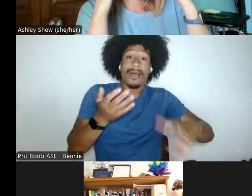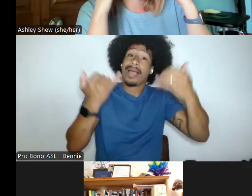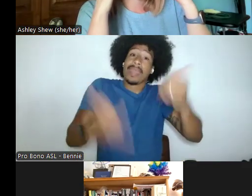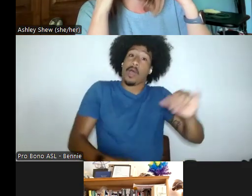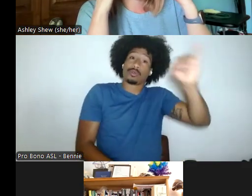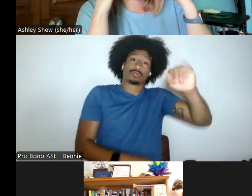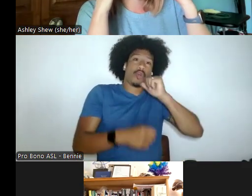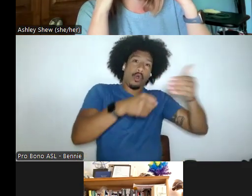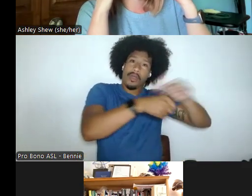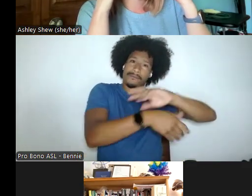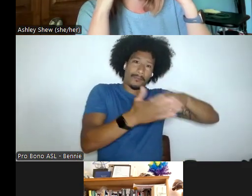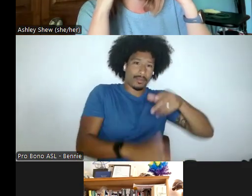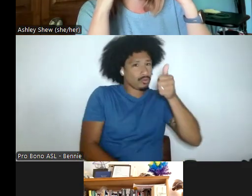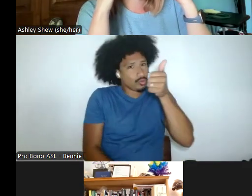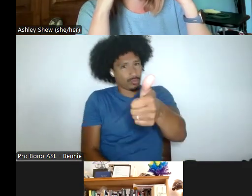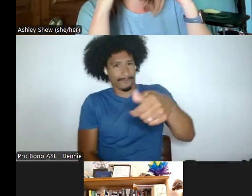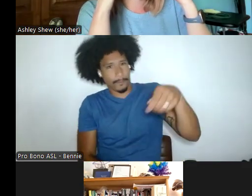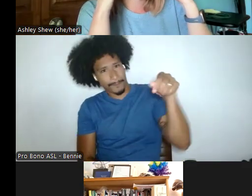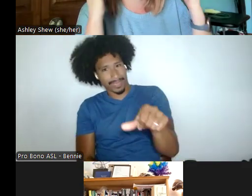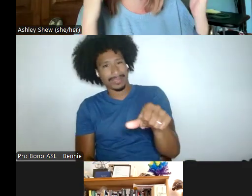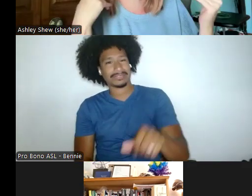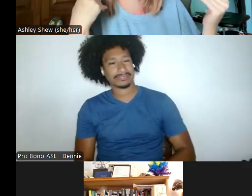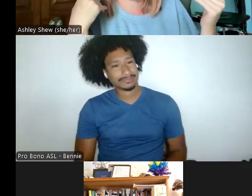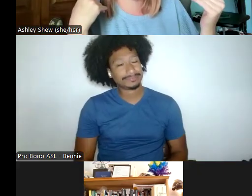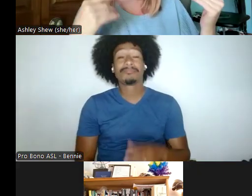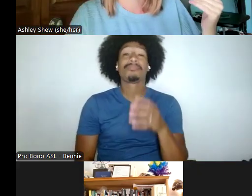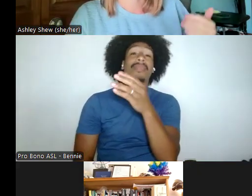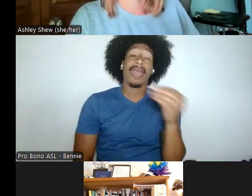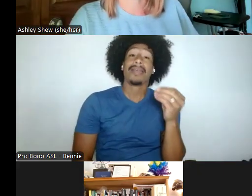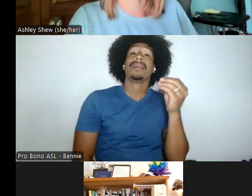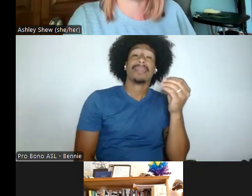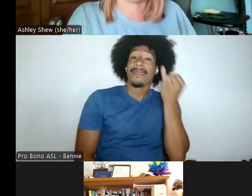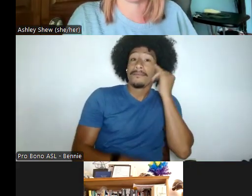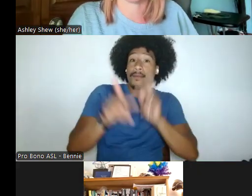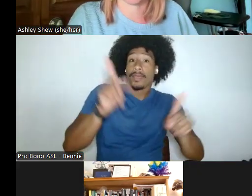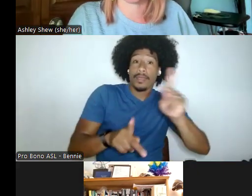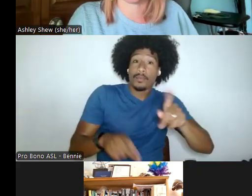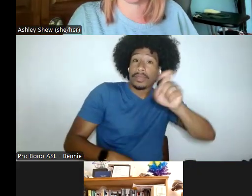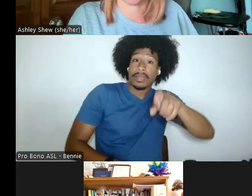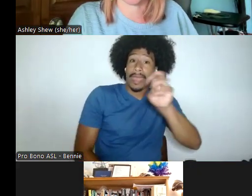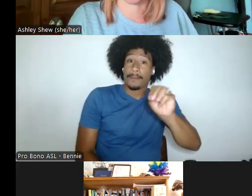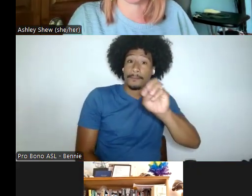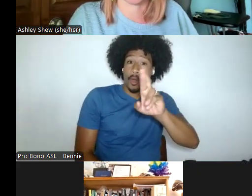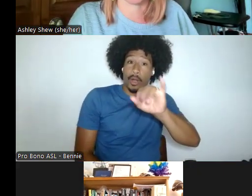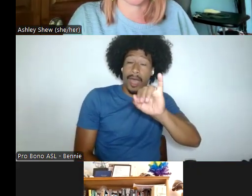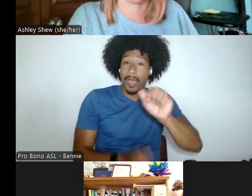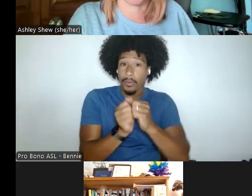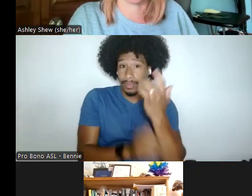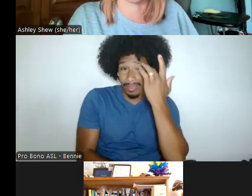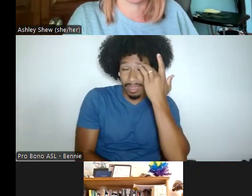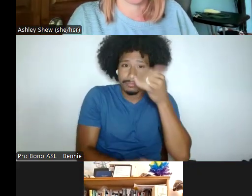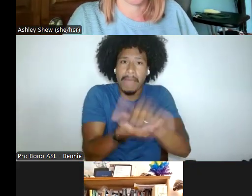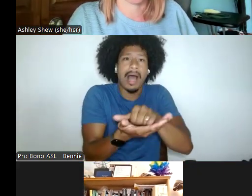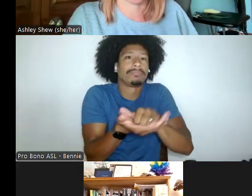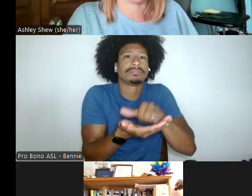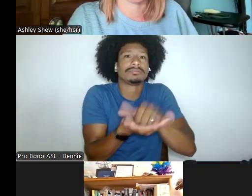And also, it made it so that people, if they wanted to get an MRI, would no longer be able to because the implant